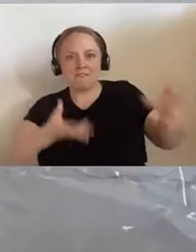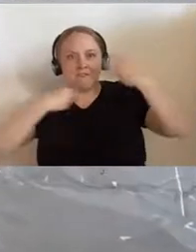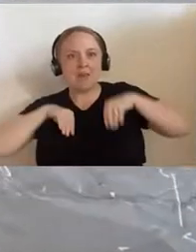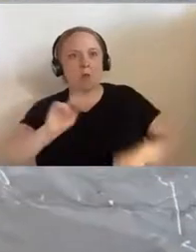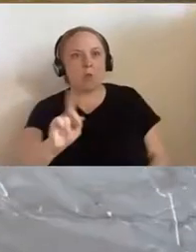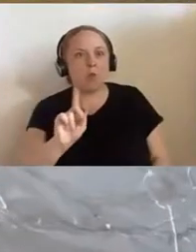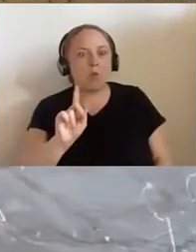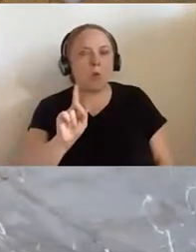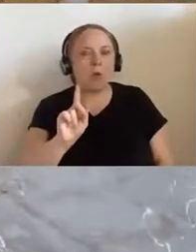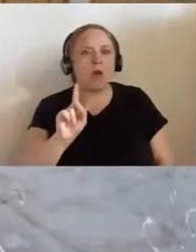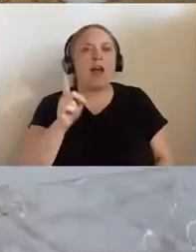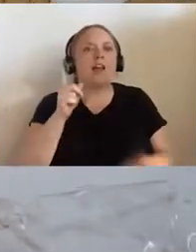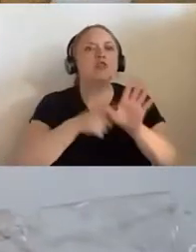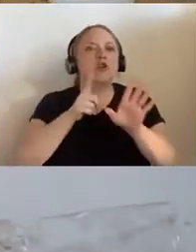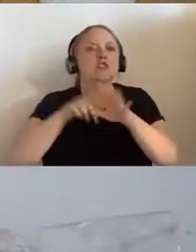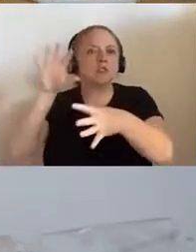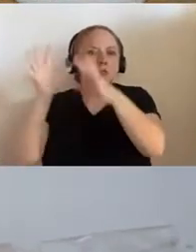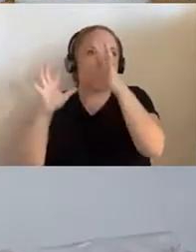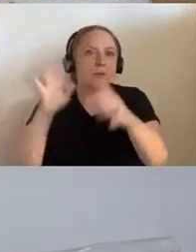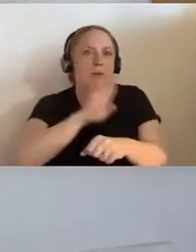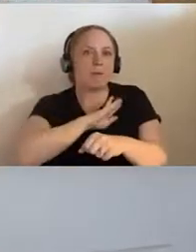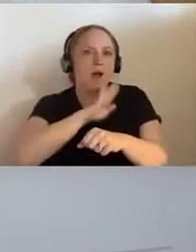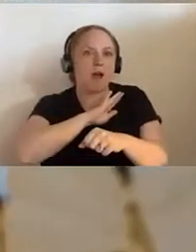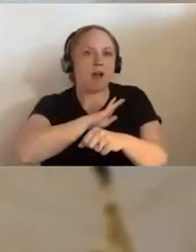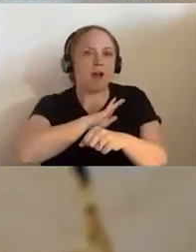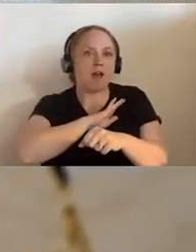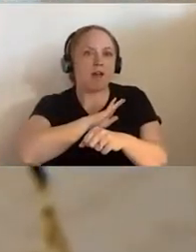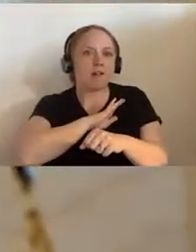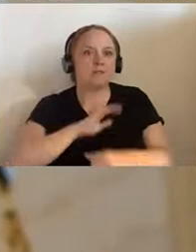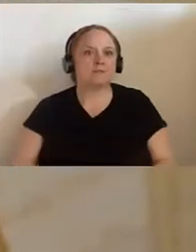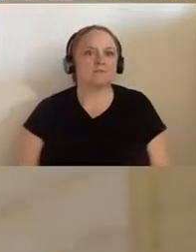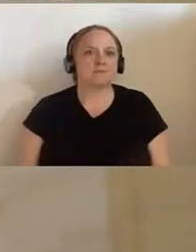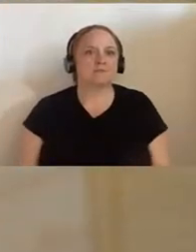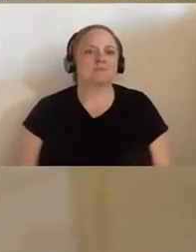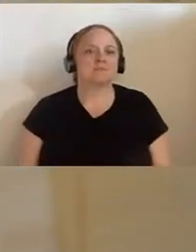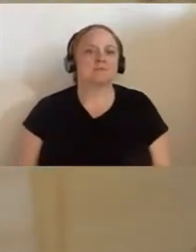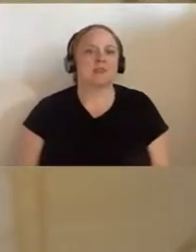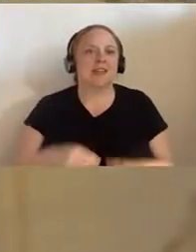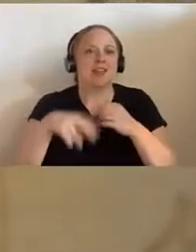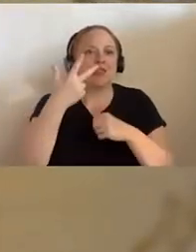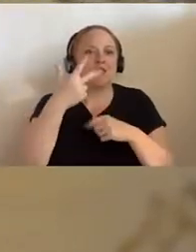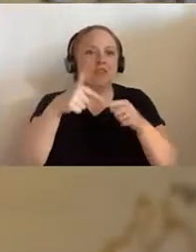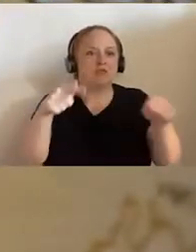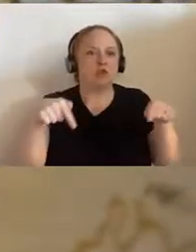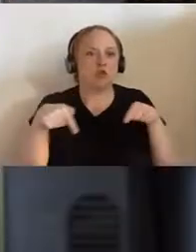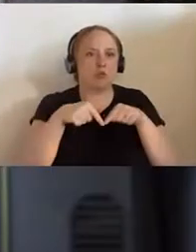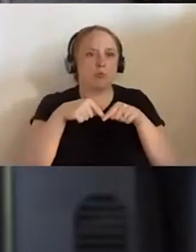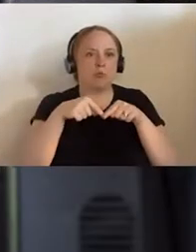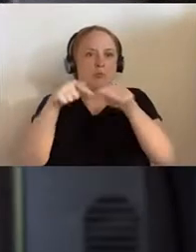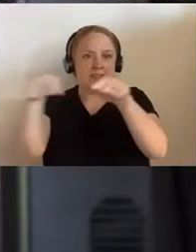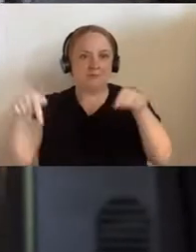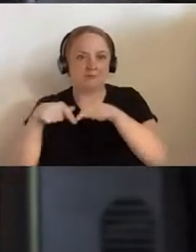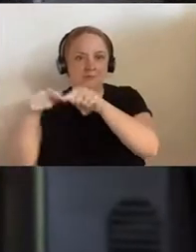place at Yorkshire Sculpture Park in the Bothy Gallery. It involves three rooms. In the first room, there are some laser cut maps looking